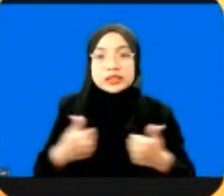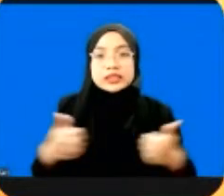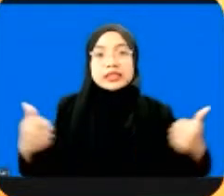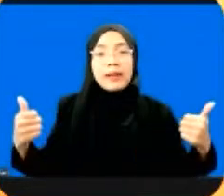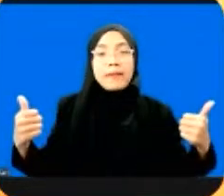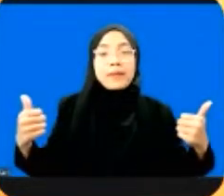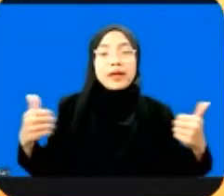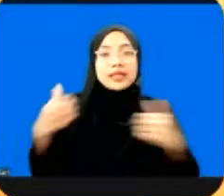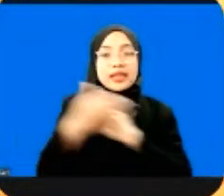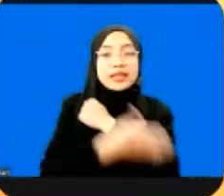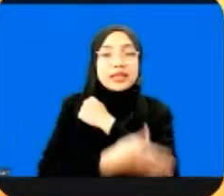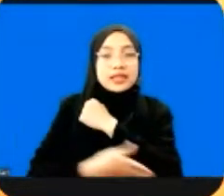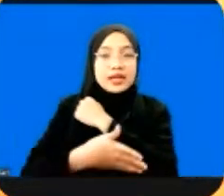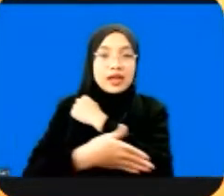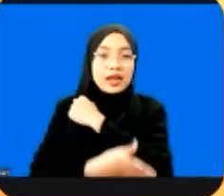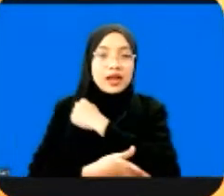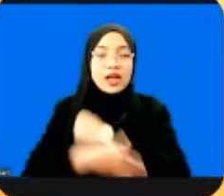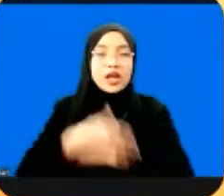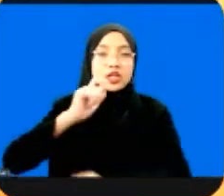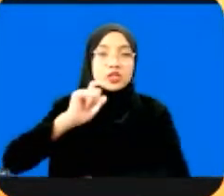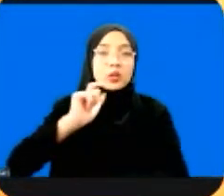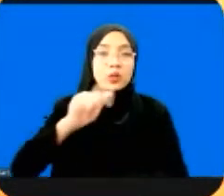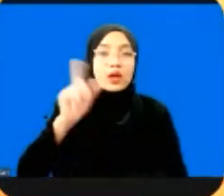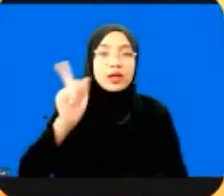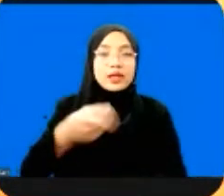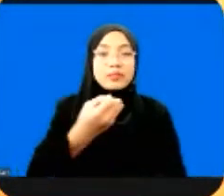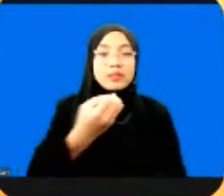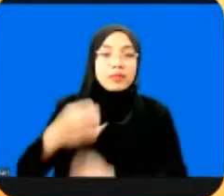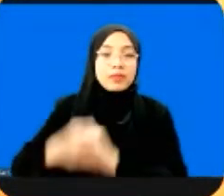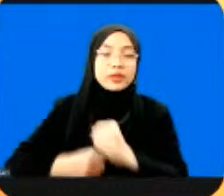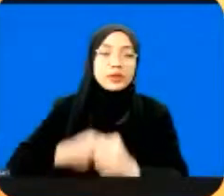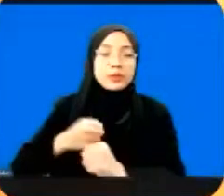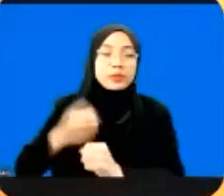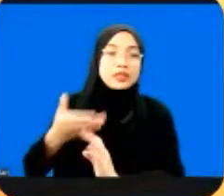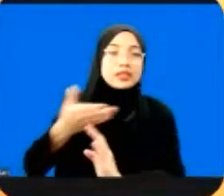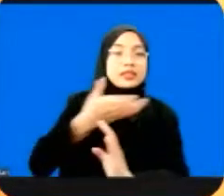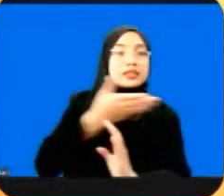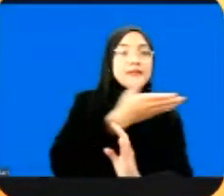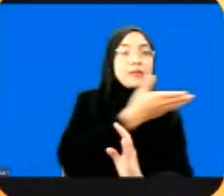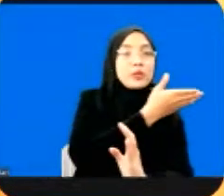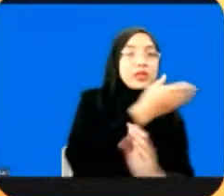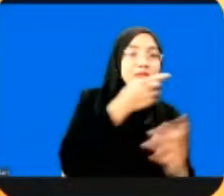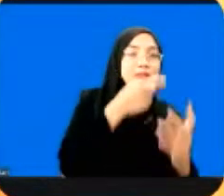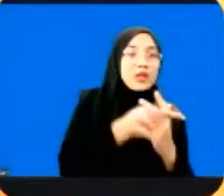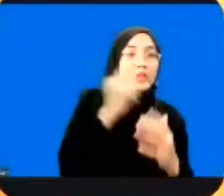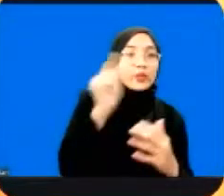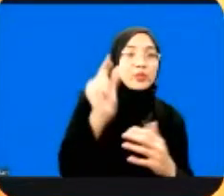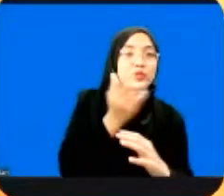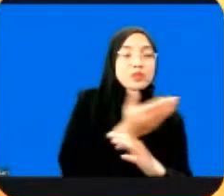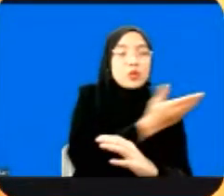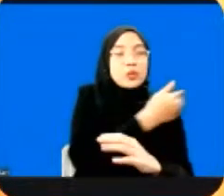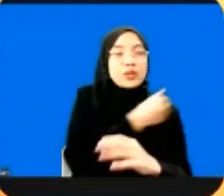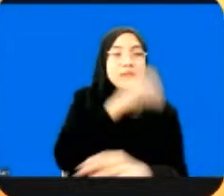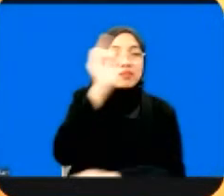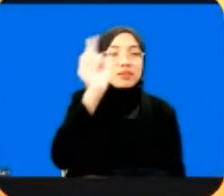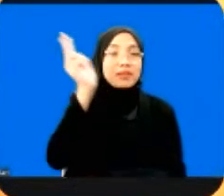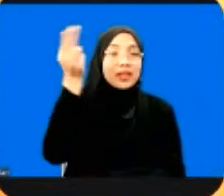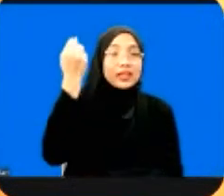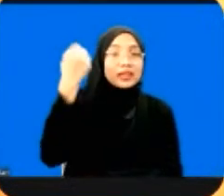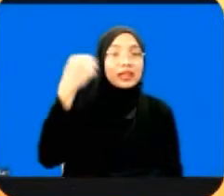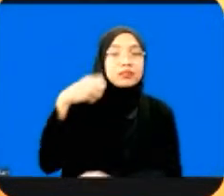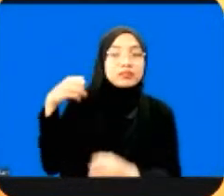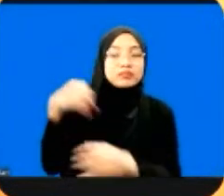2018, the election at that time is in 2019. The government is implementing the measles and